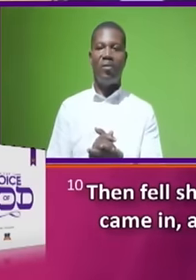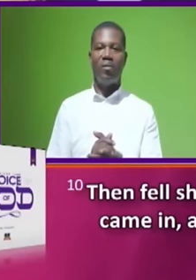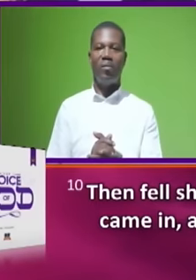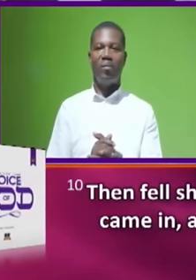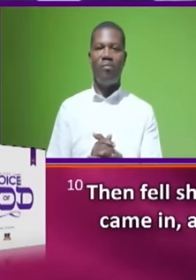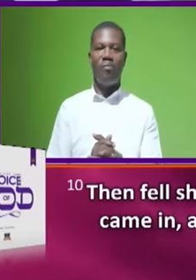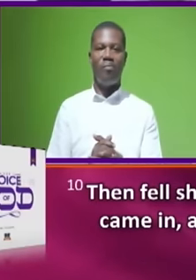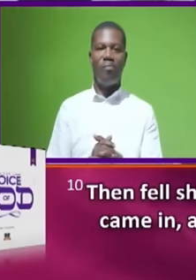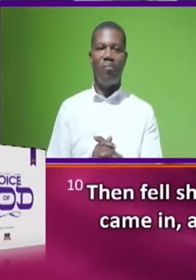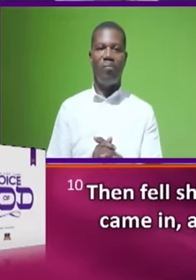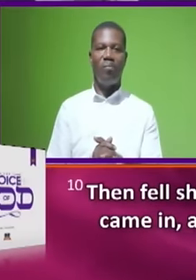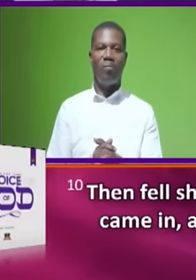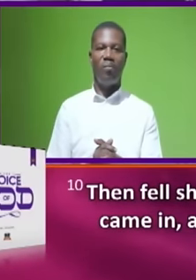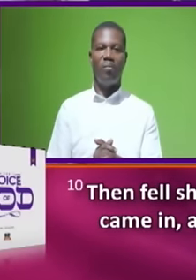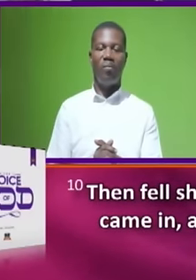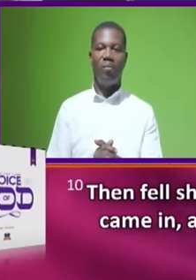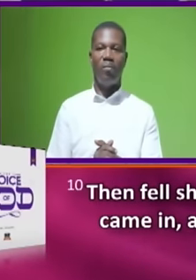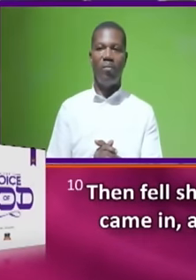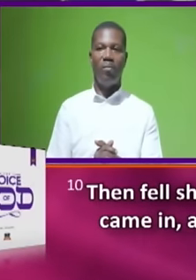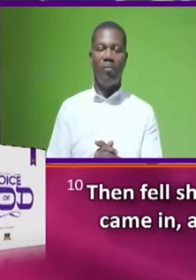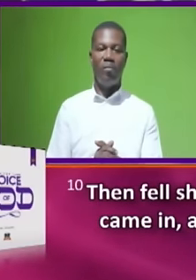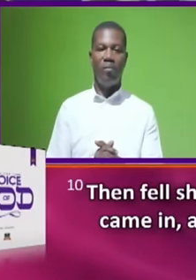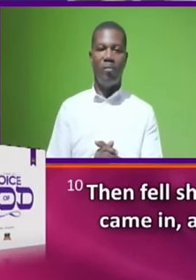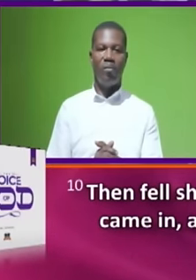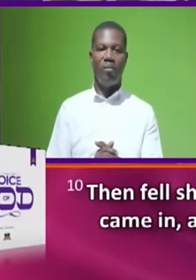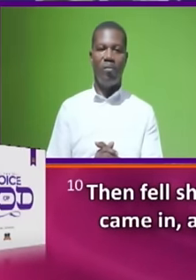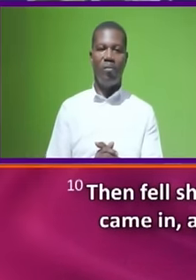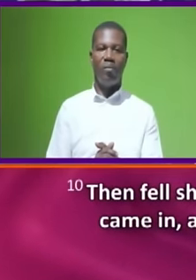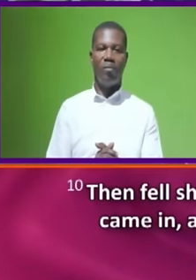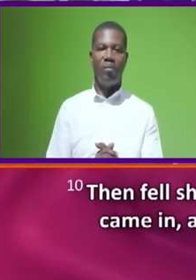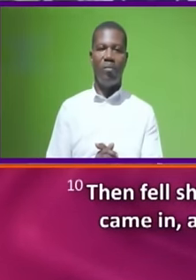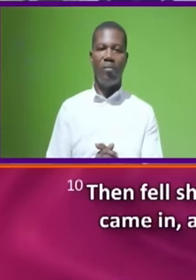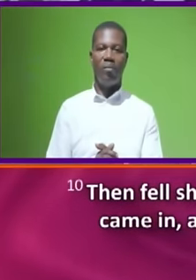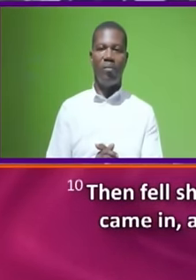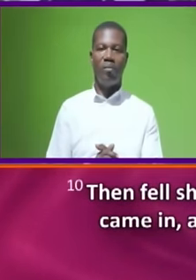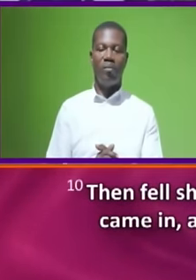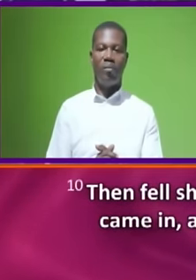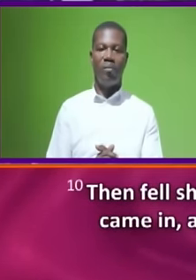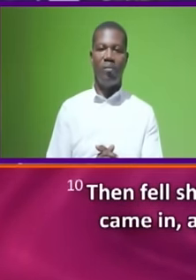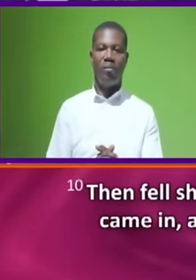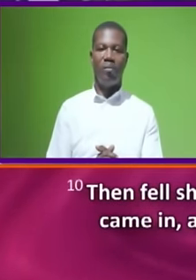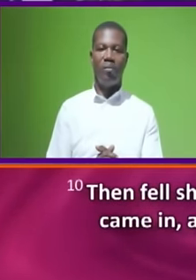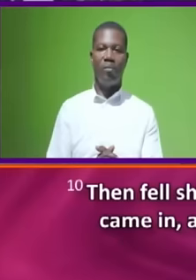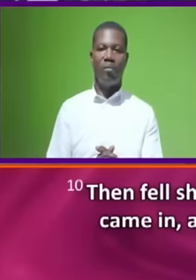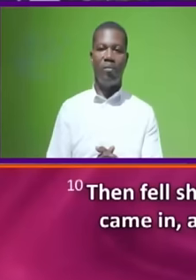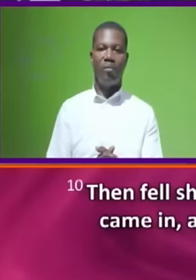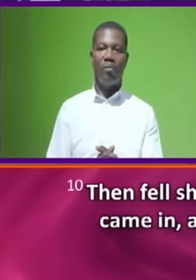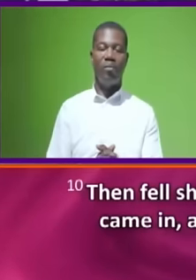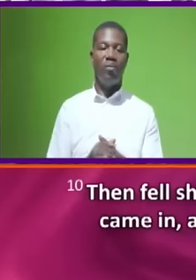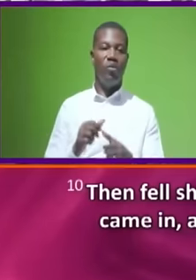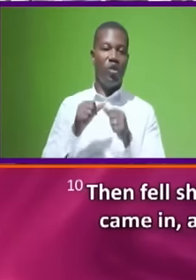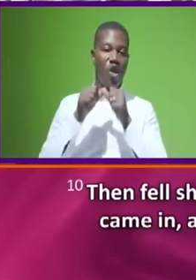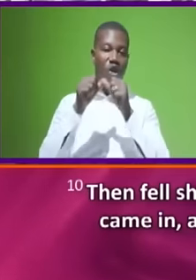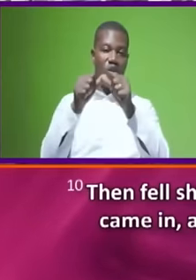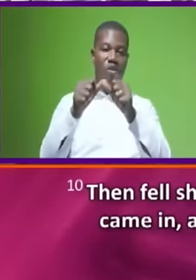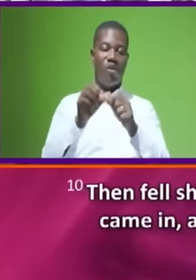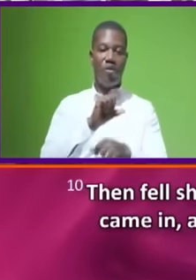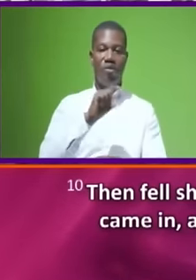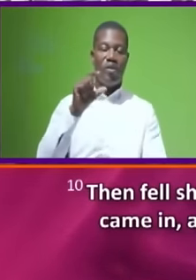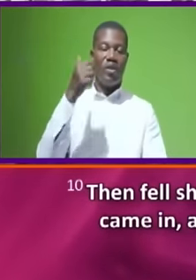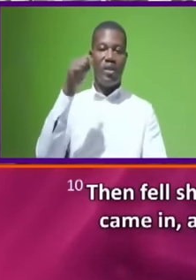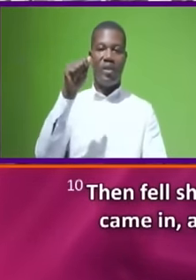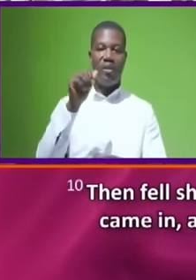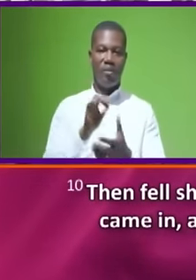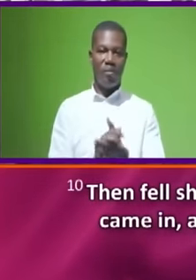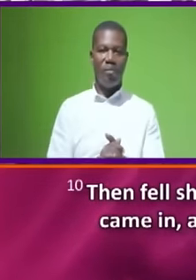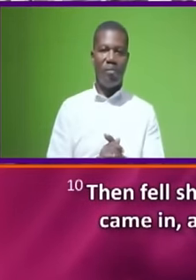So that all these plans and plots concerning how to get your part of the money will come to end. Verse 10.